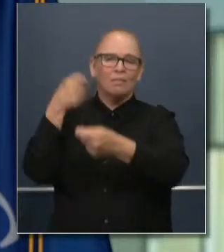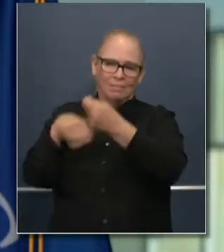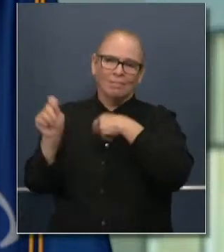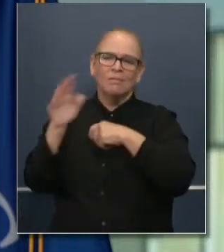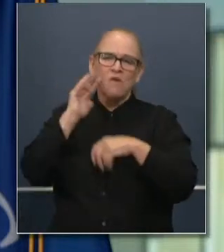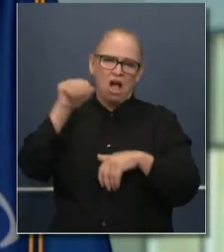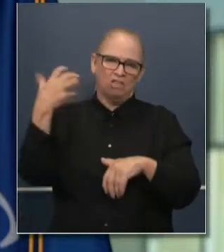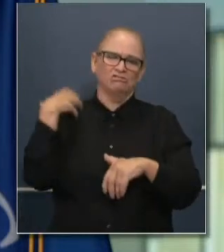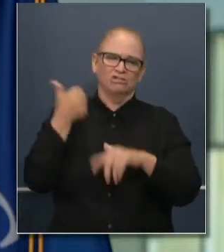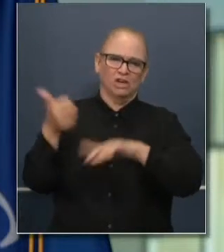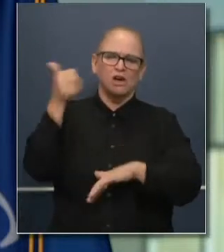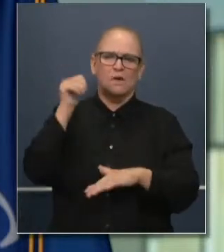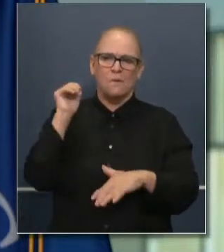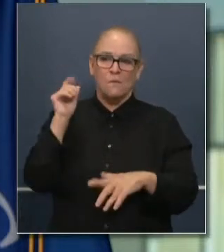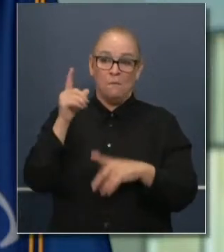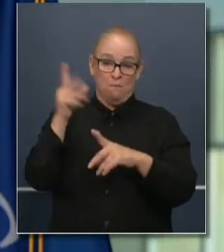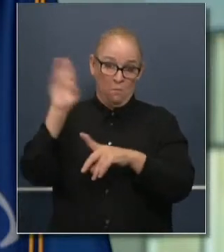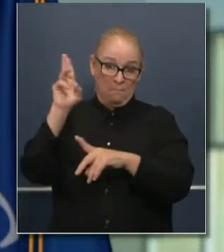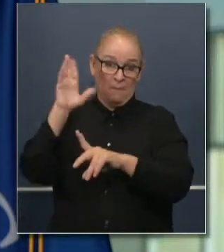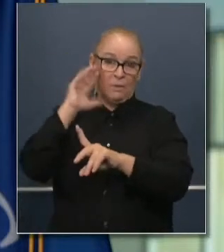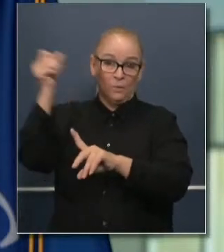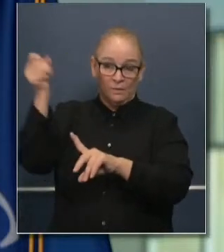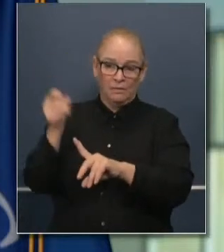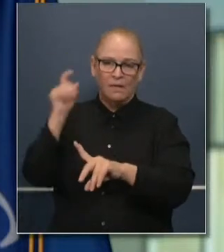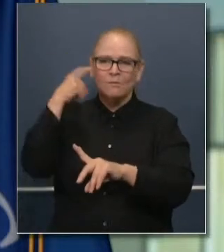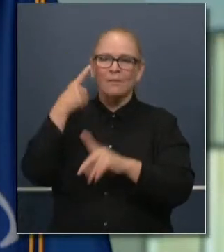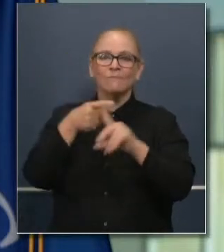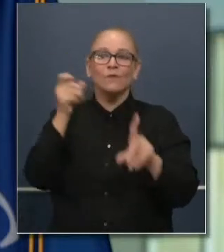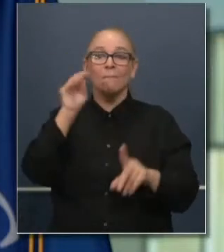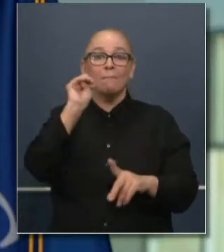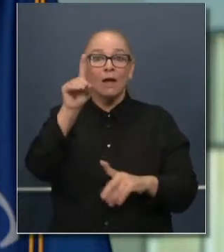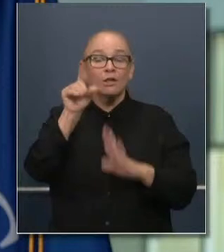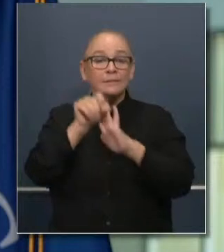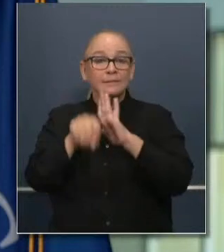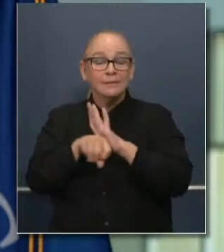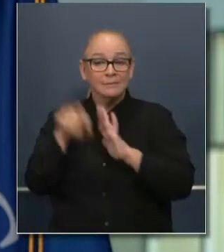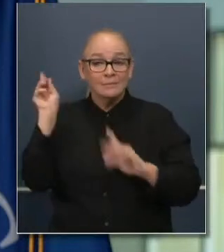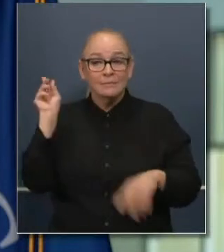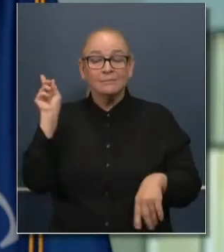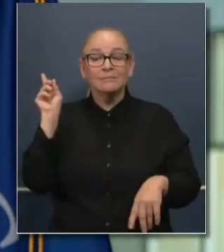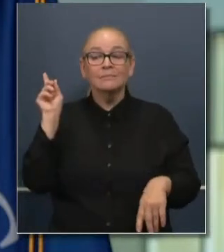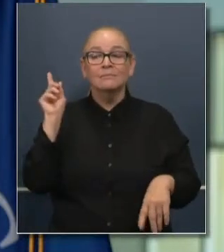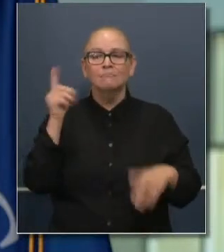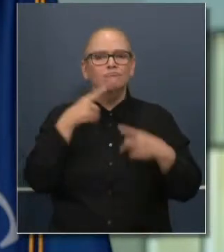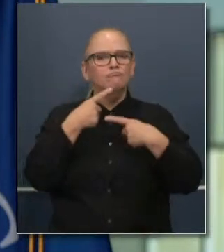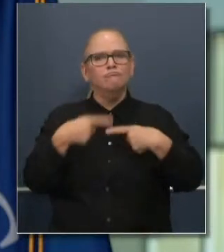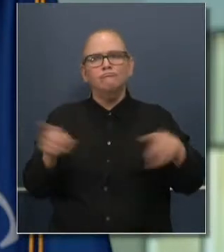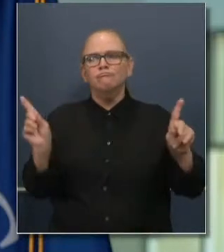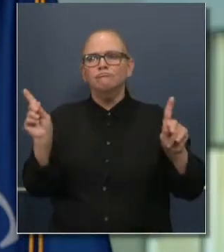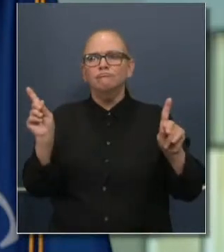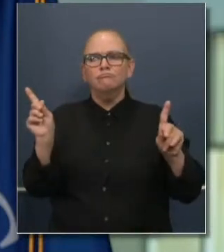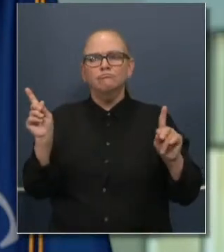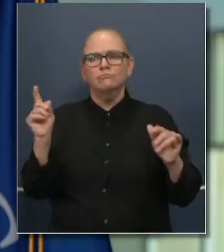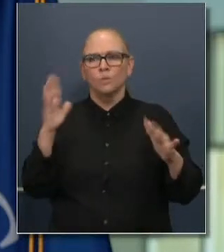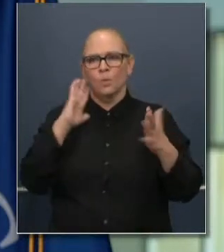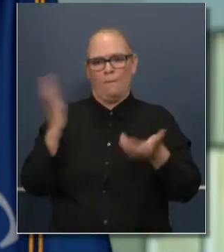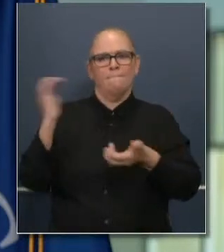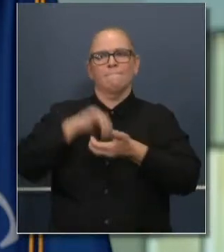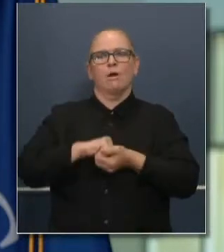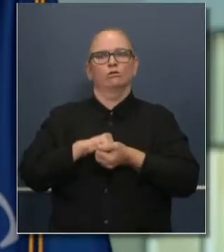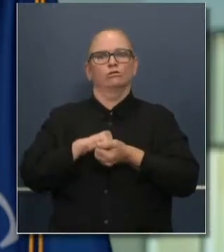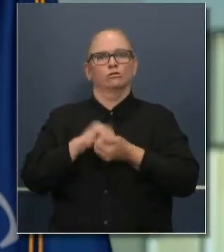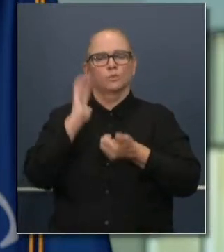a Republican governor from Maryland who's just been an outstanding partner to governors all across the state,